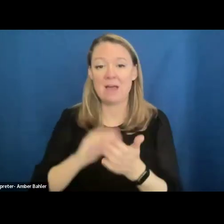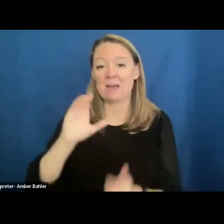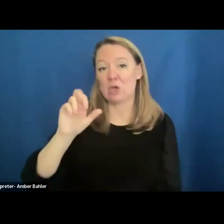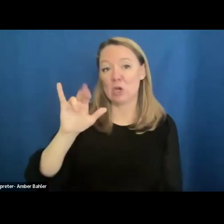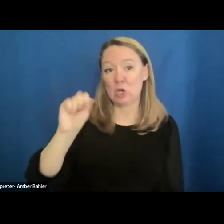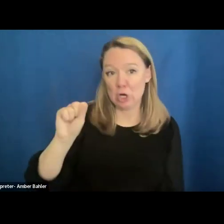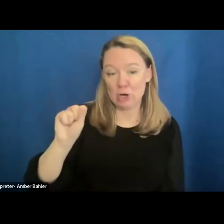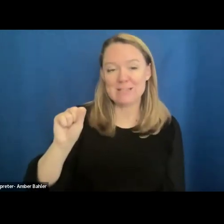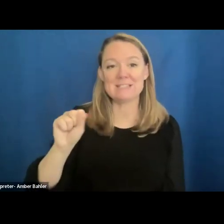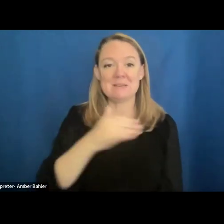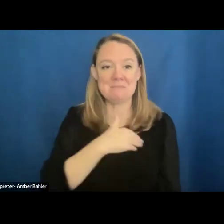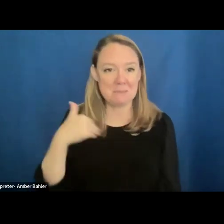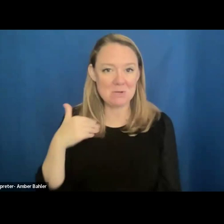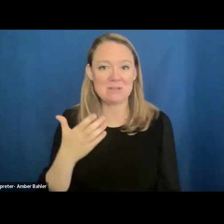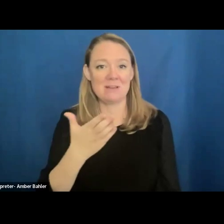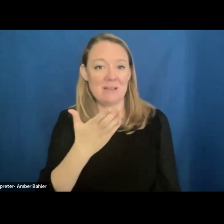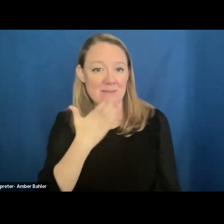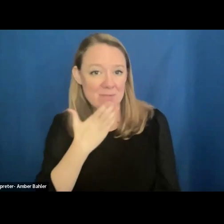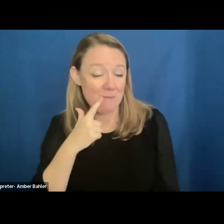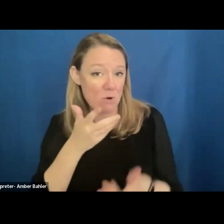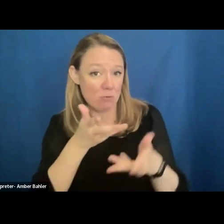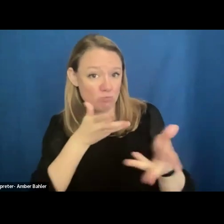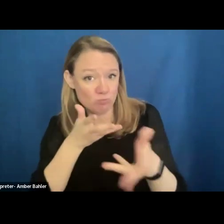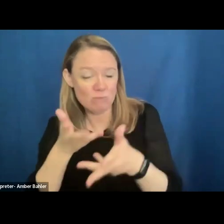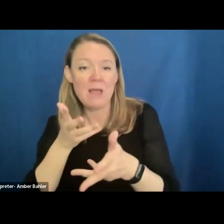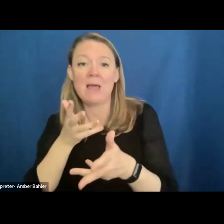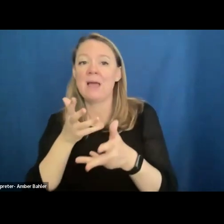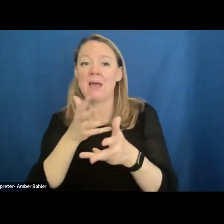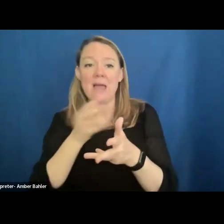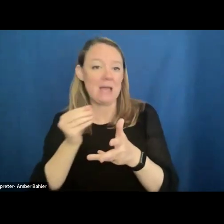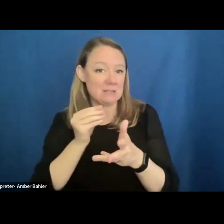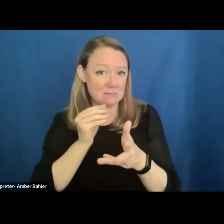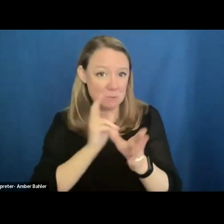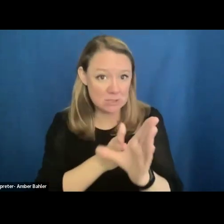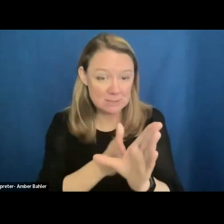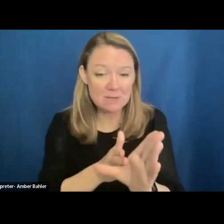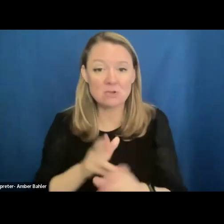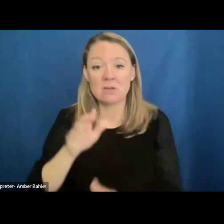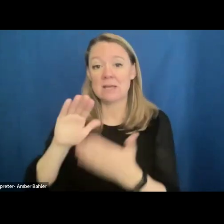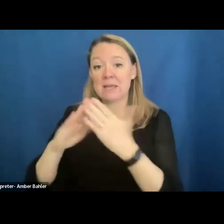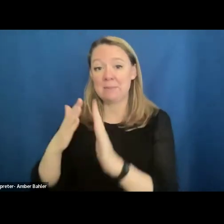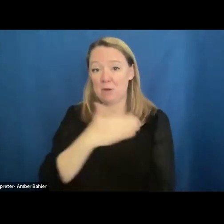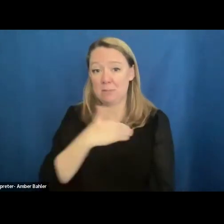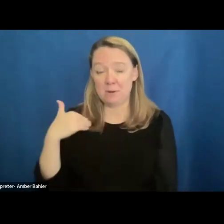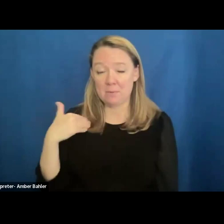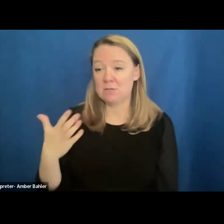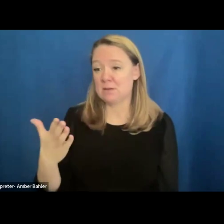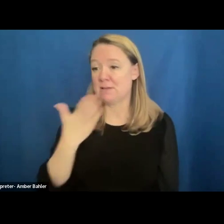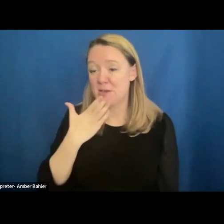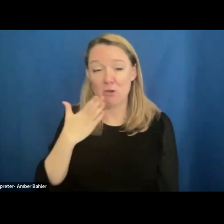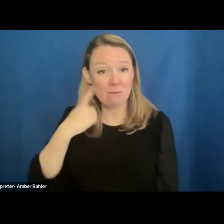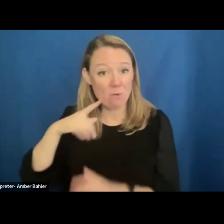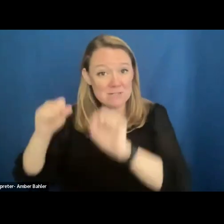engagement and participation. Community members, as ever, so grateful for you taking time out of your day to be here and be part of this